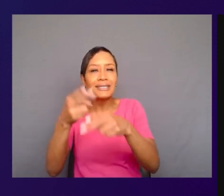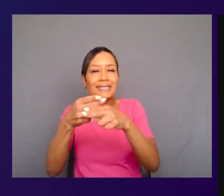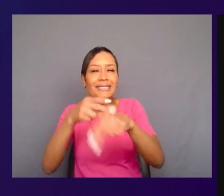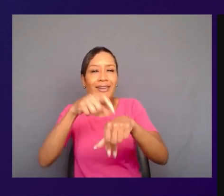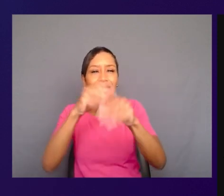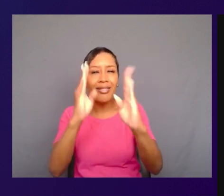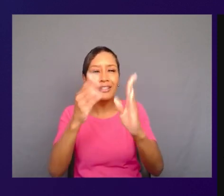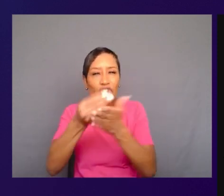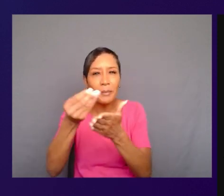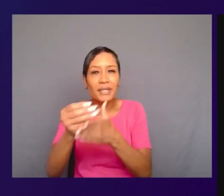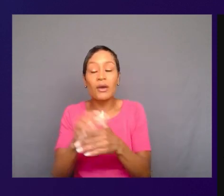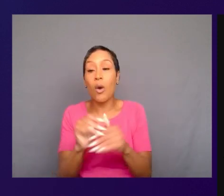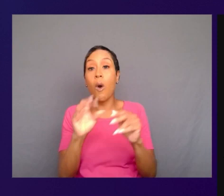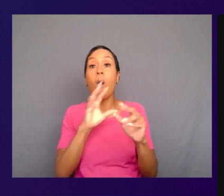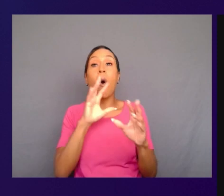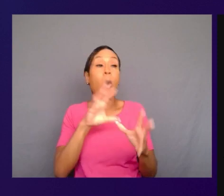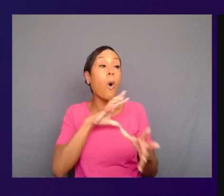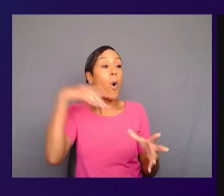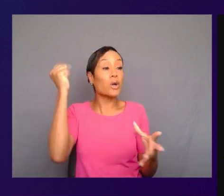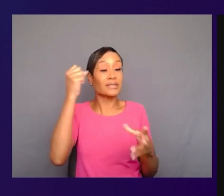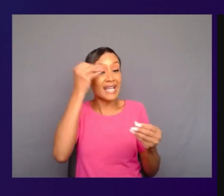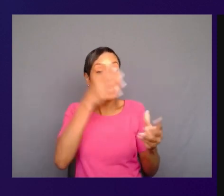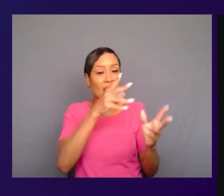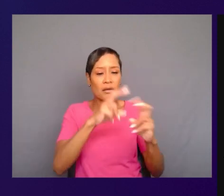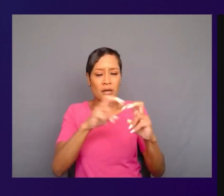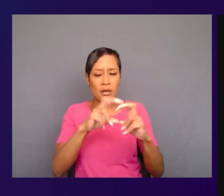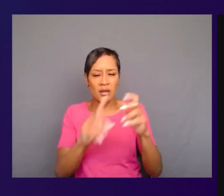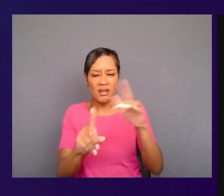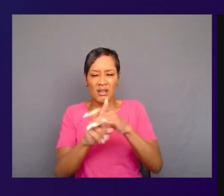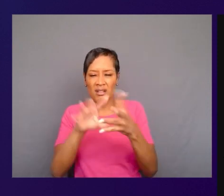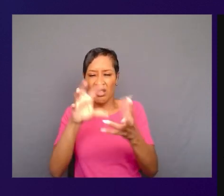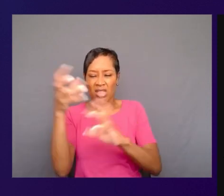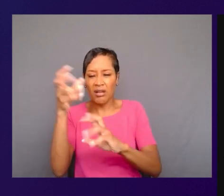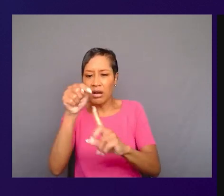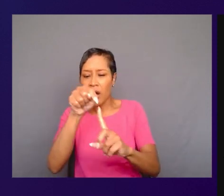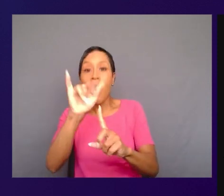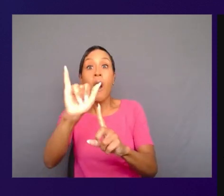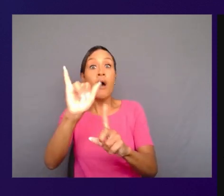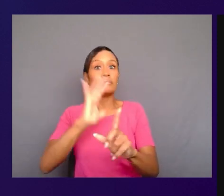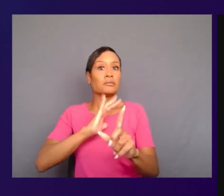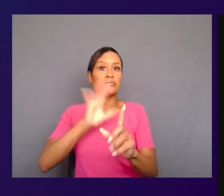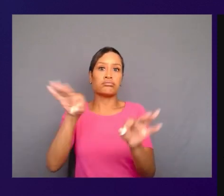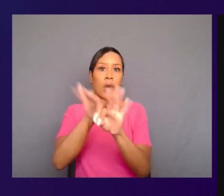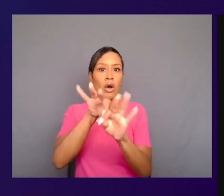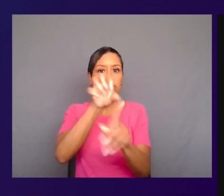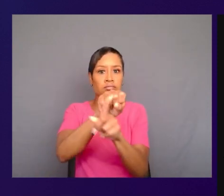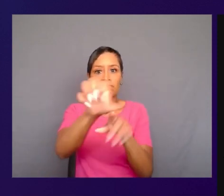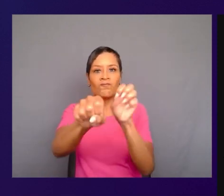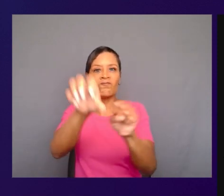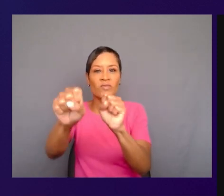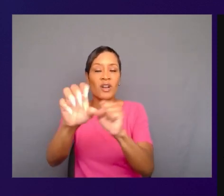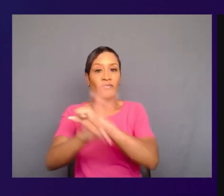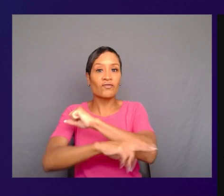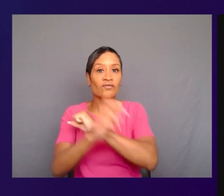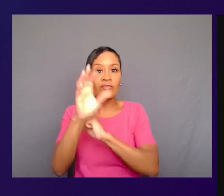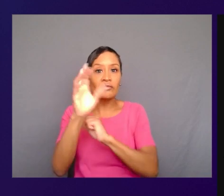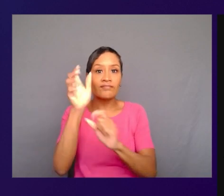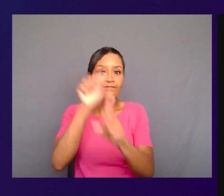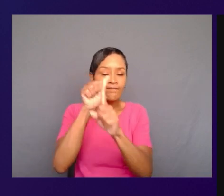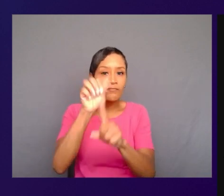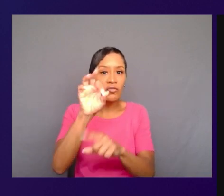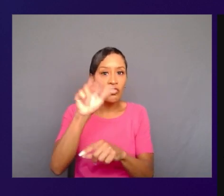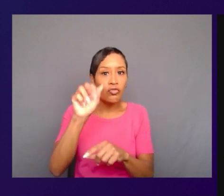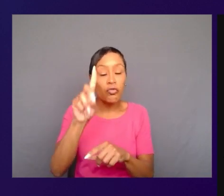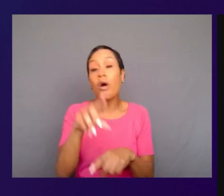analyzing older data can help with identifying anomalies and can be crucial in detecting and preventing frauds. And finally, one of the most